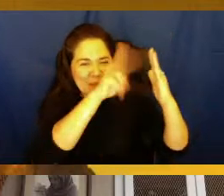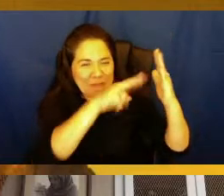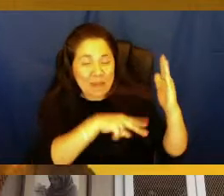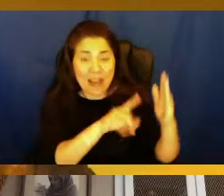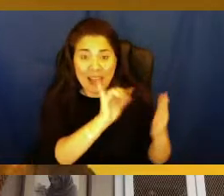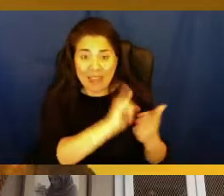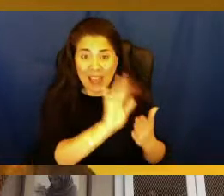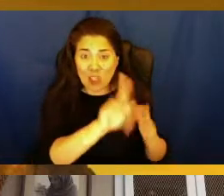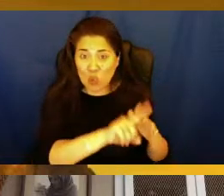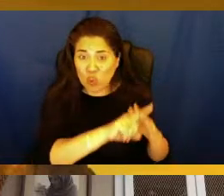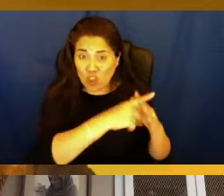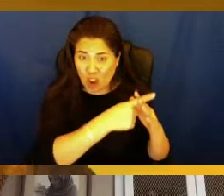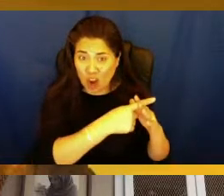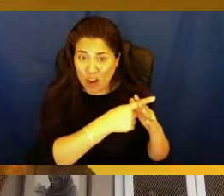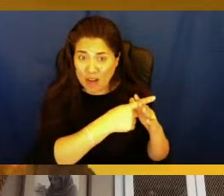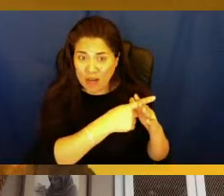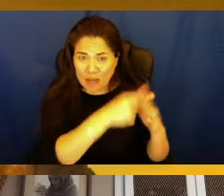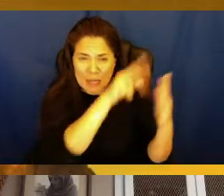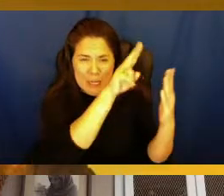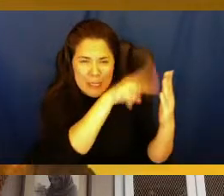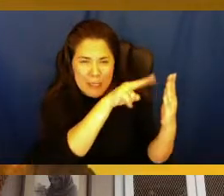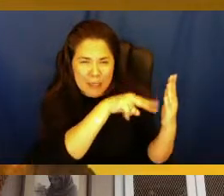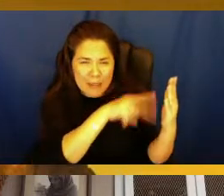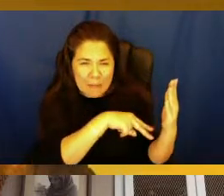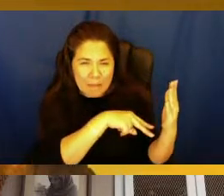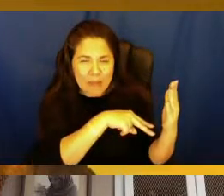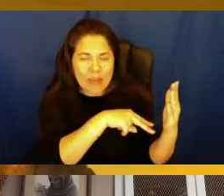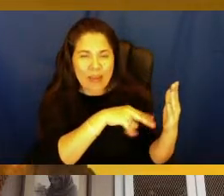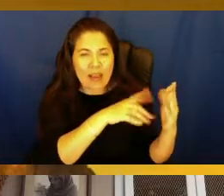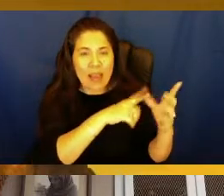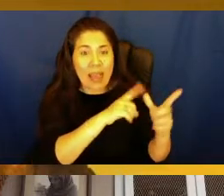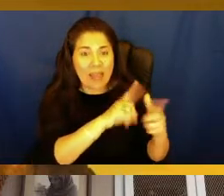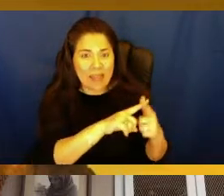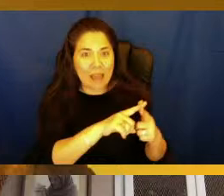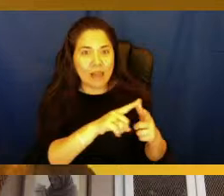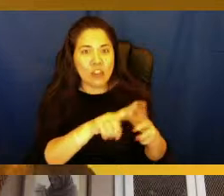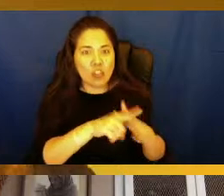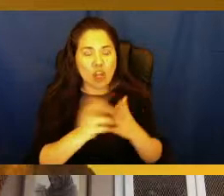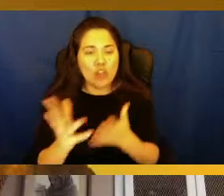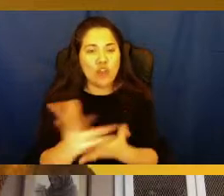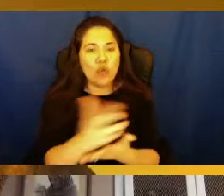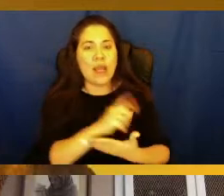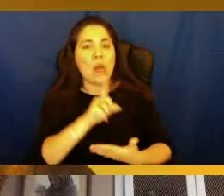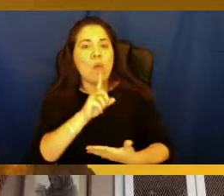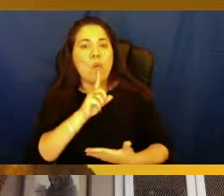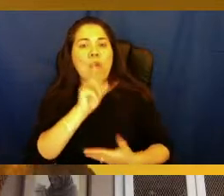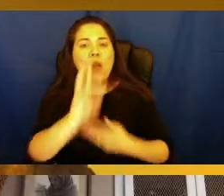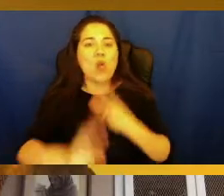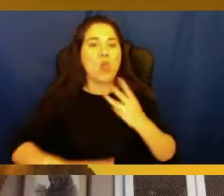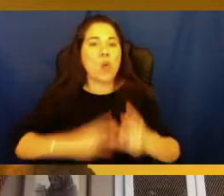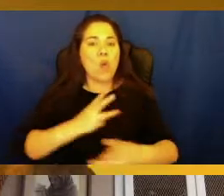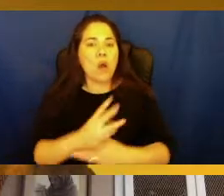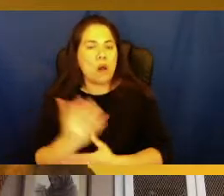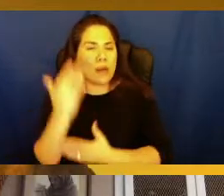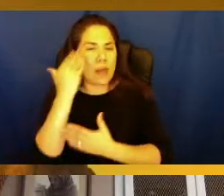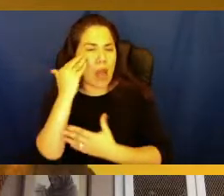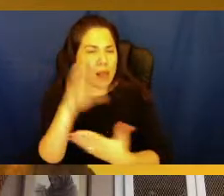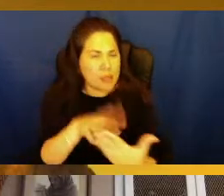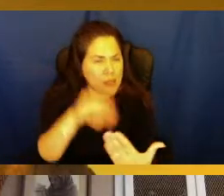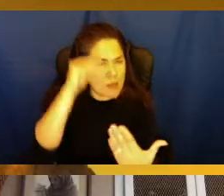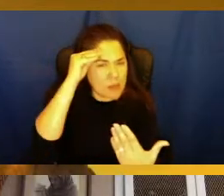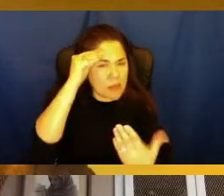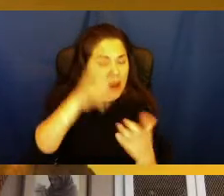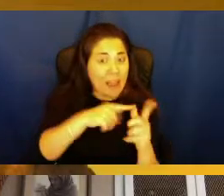from the real world knowledge of what exists there, and then trying to continue